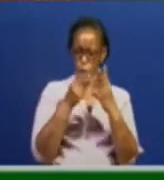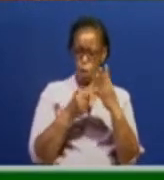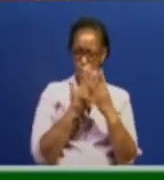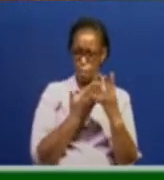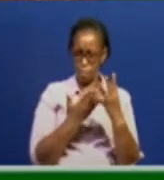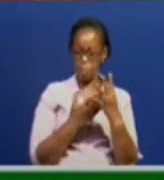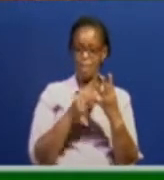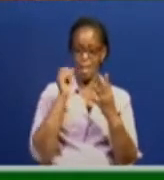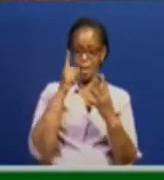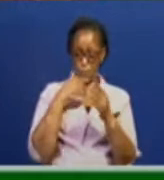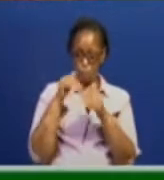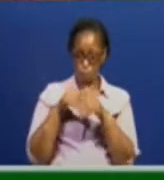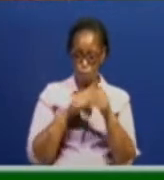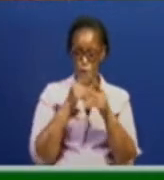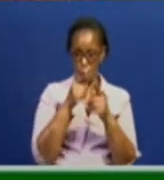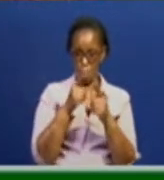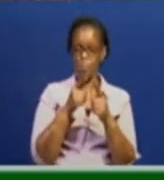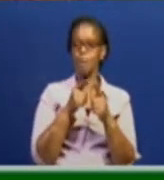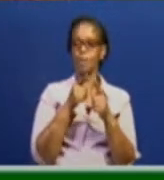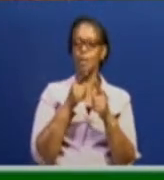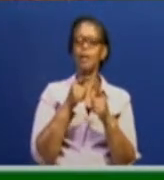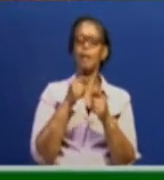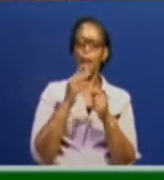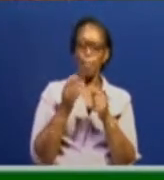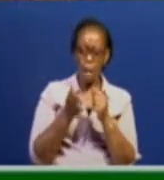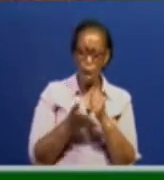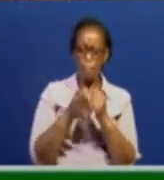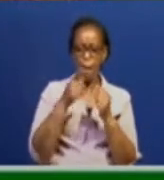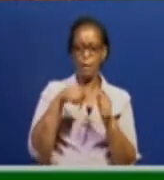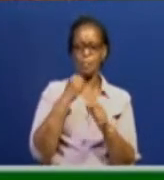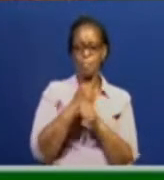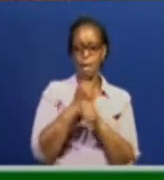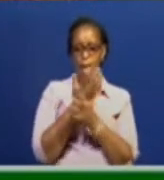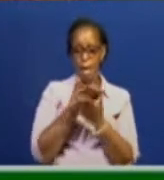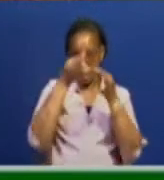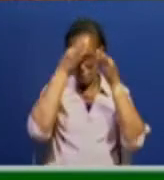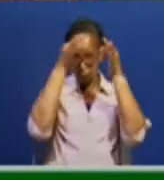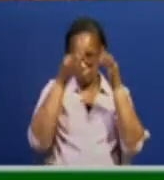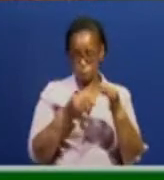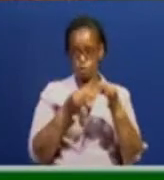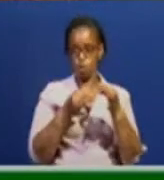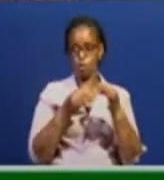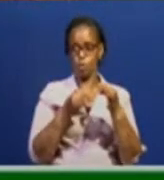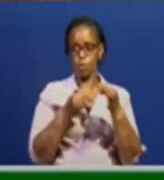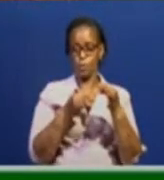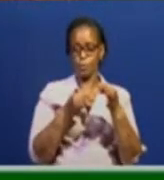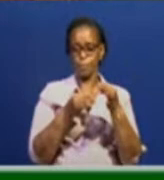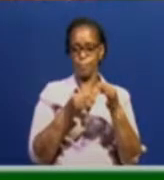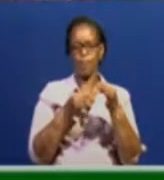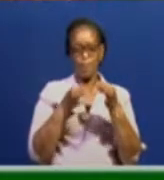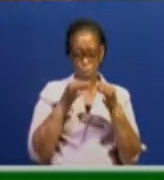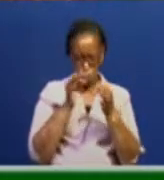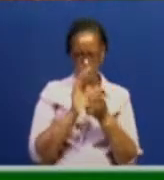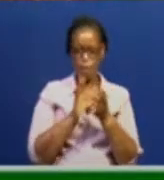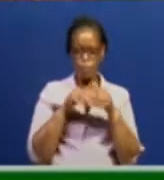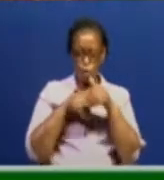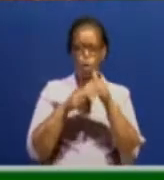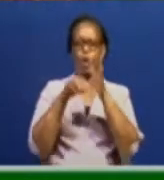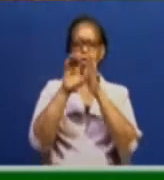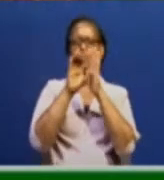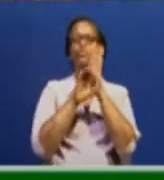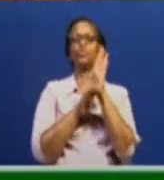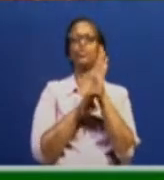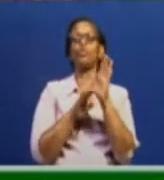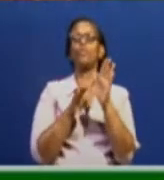observance imbues every decision and action with implicit constitutionality. To the